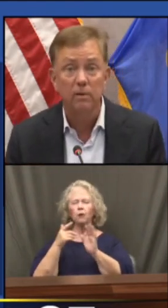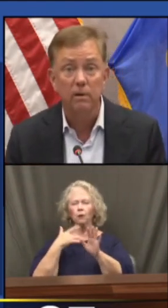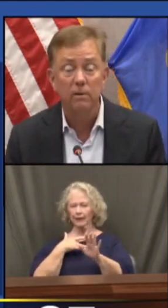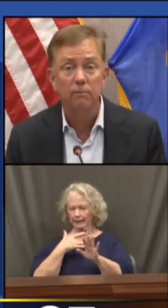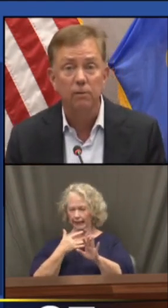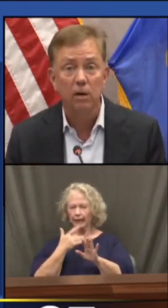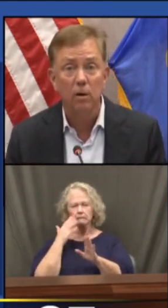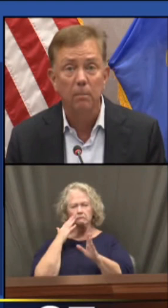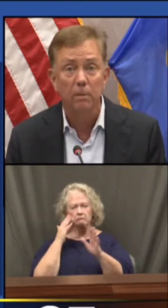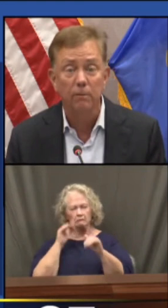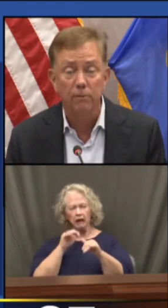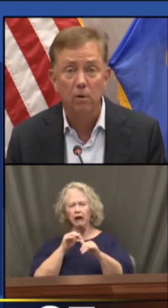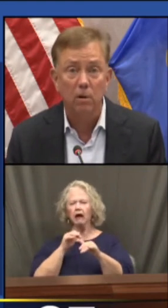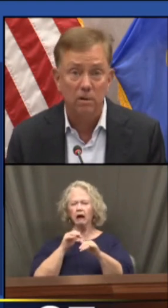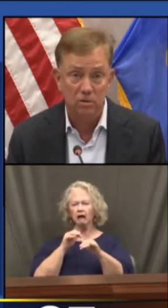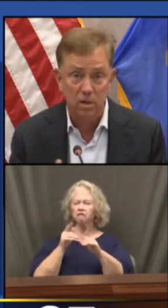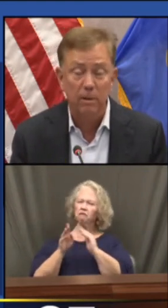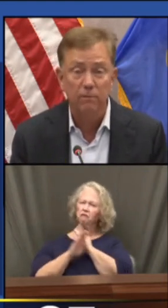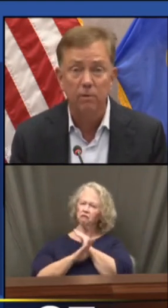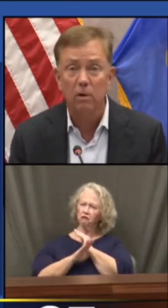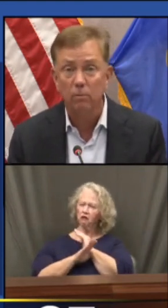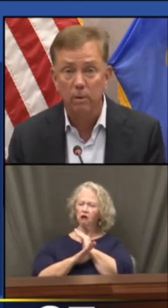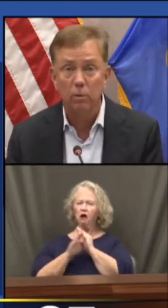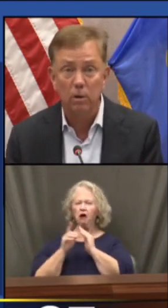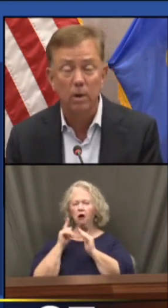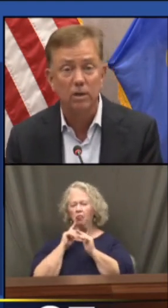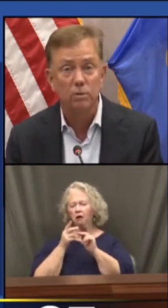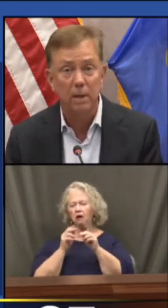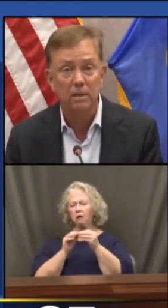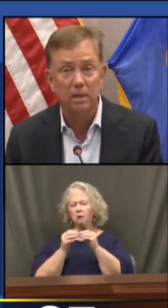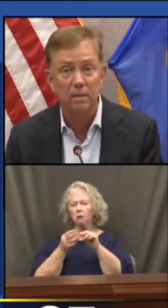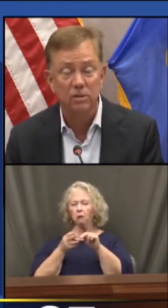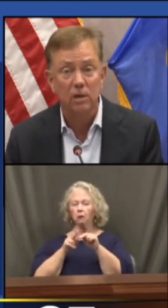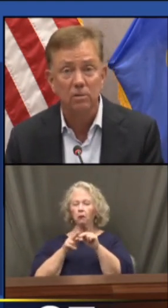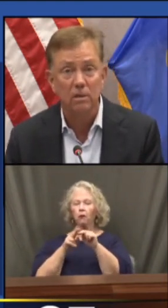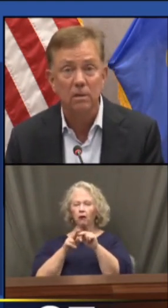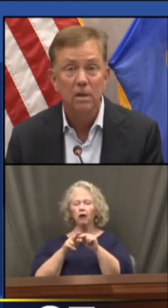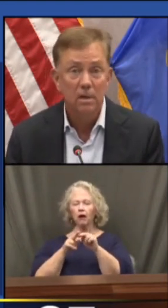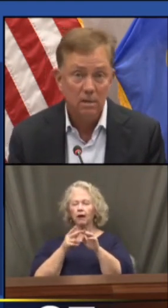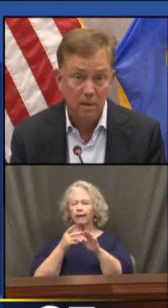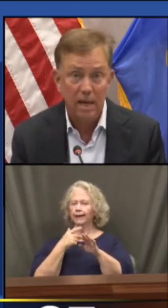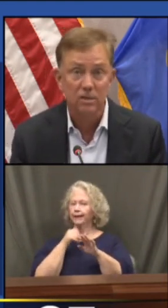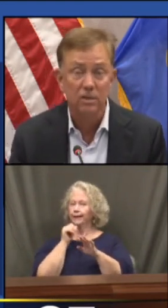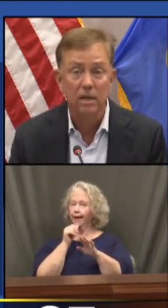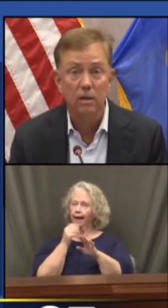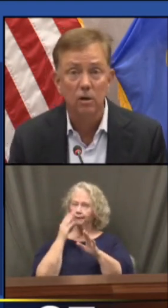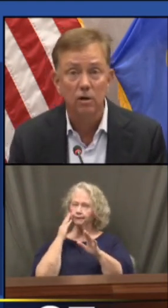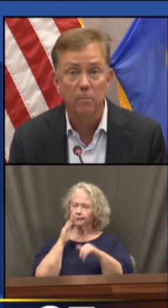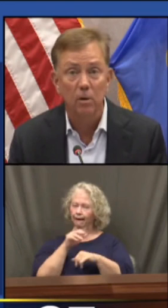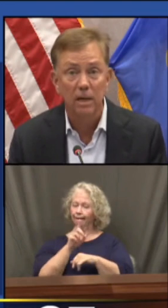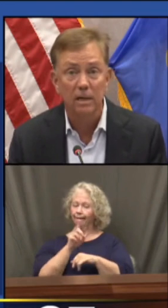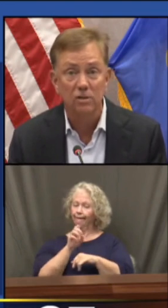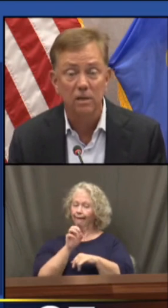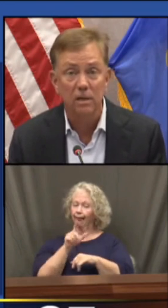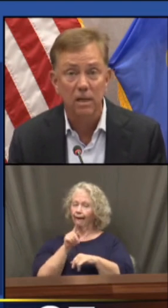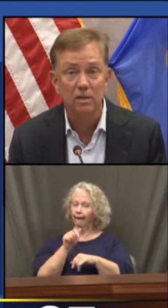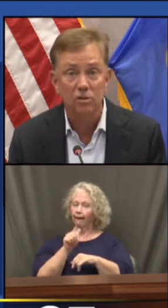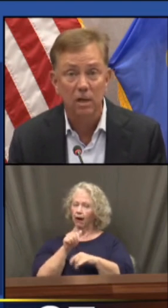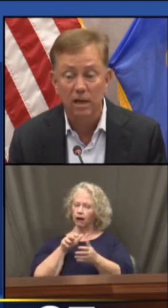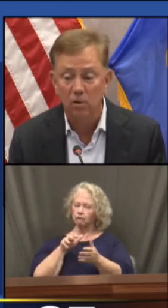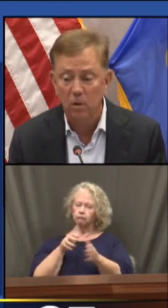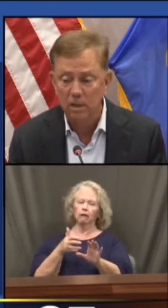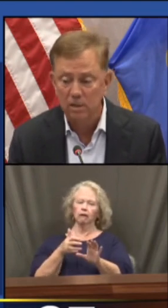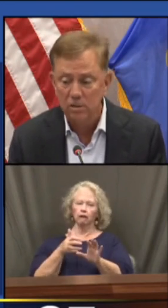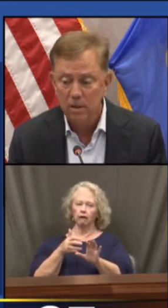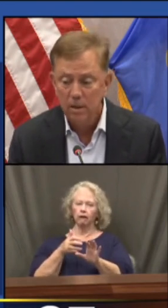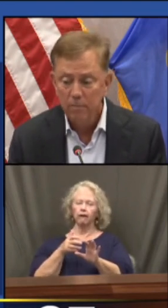little bit of a flare-up in the fall, this coming fall. We weren't quite expecting Delta to cast that a curveball at us in late